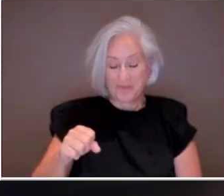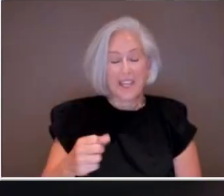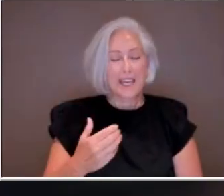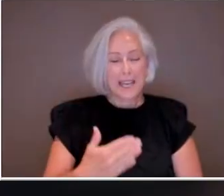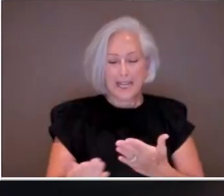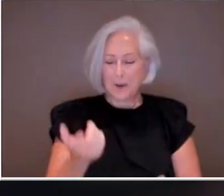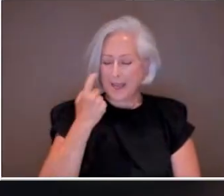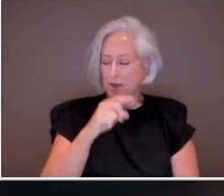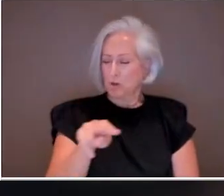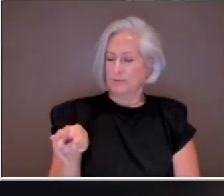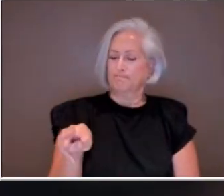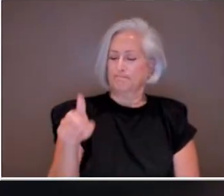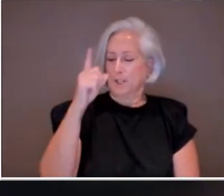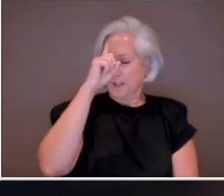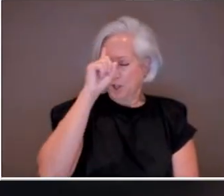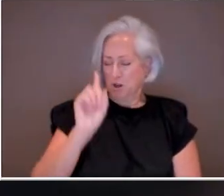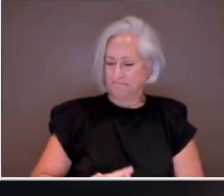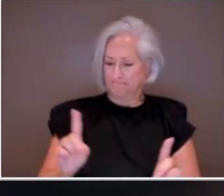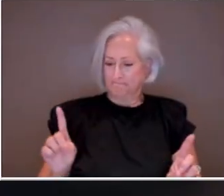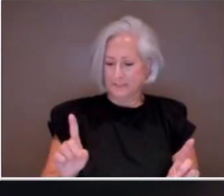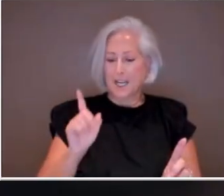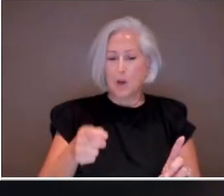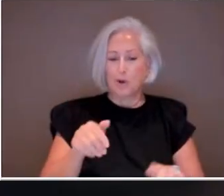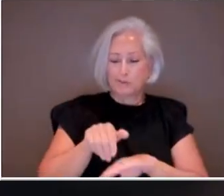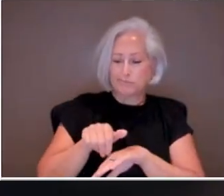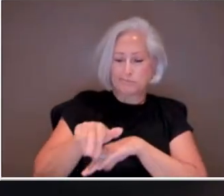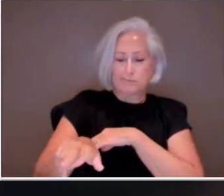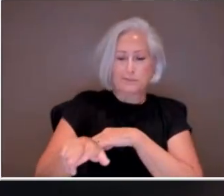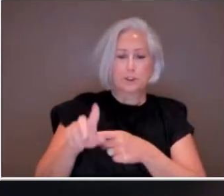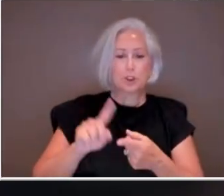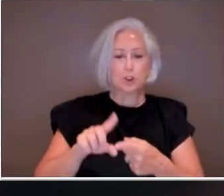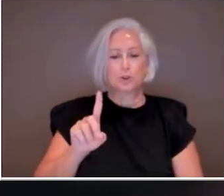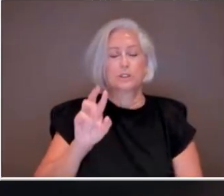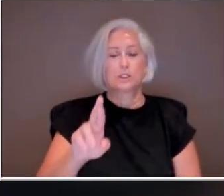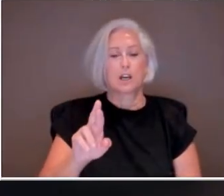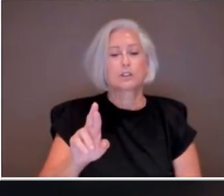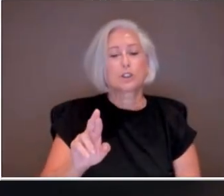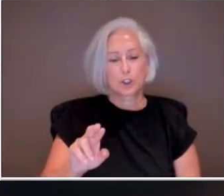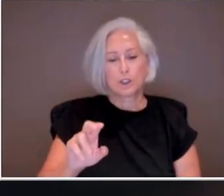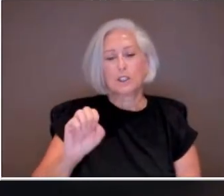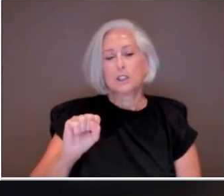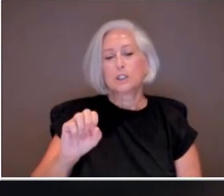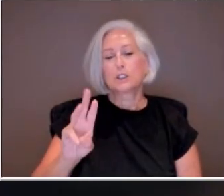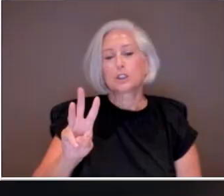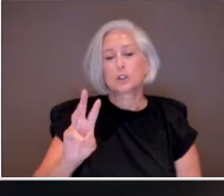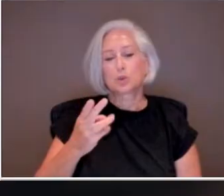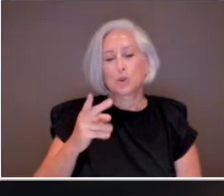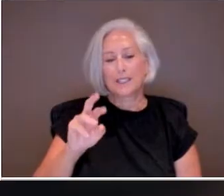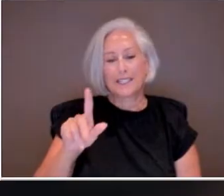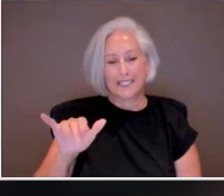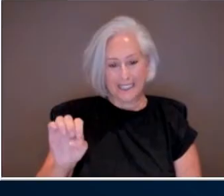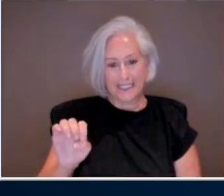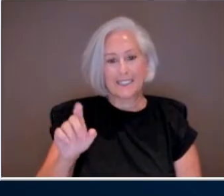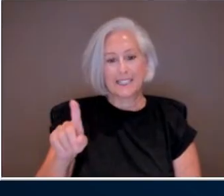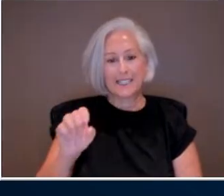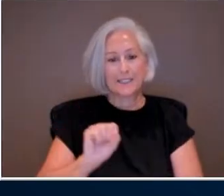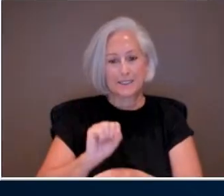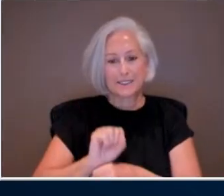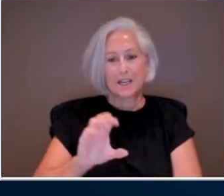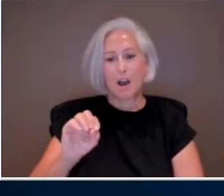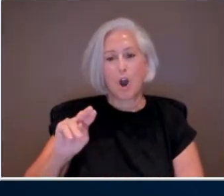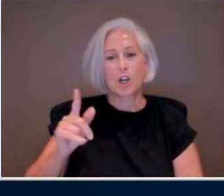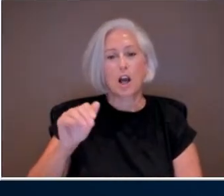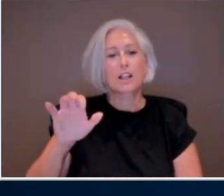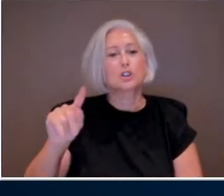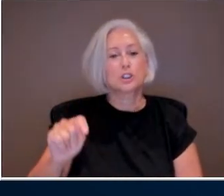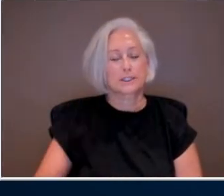it was important to get her over to one of my colleagues, Dr. Kyle Sweeney, who is one of our orthopedic oncologists. So what you saw